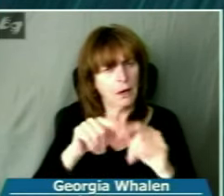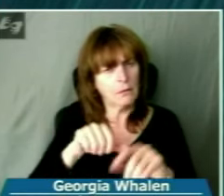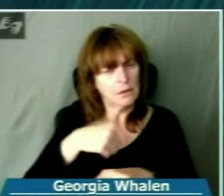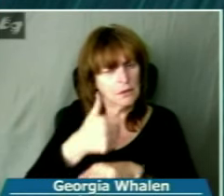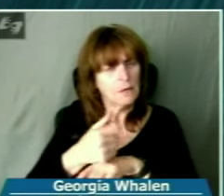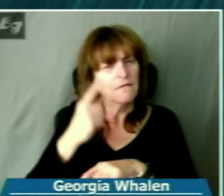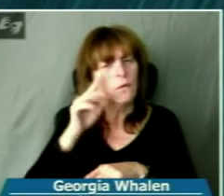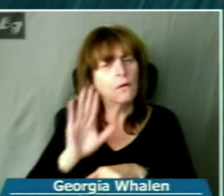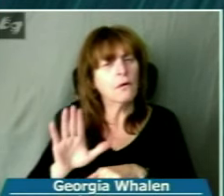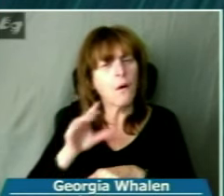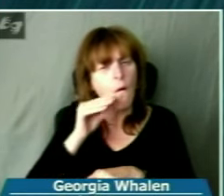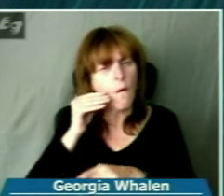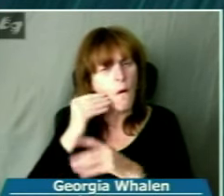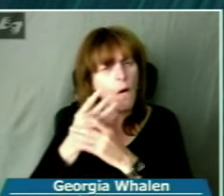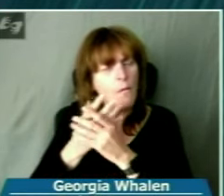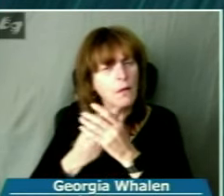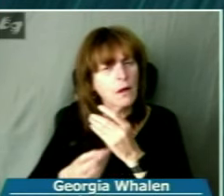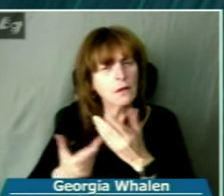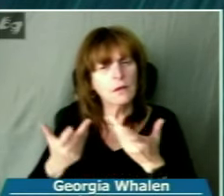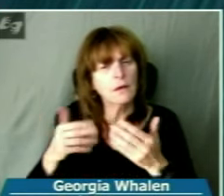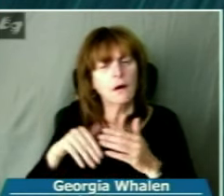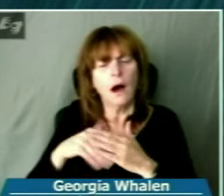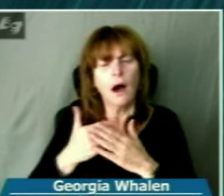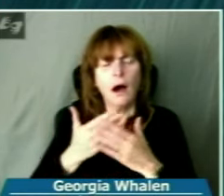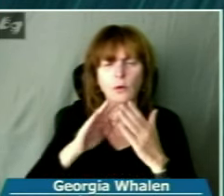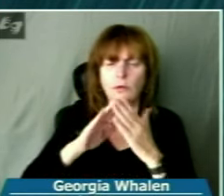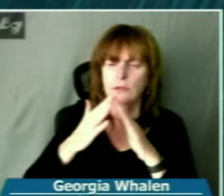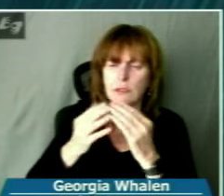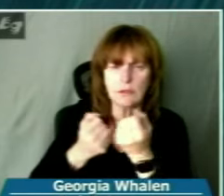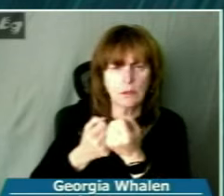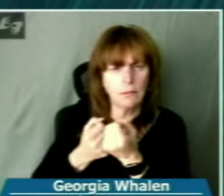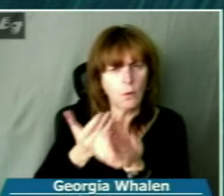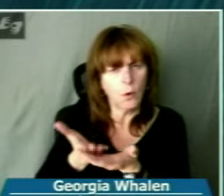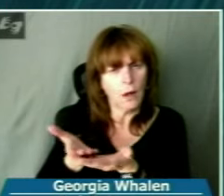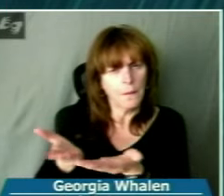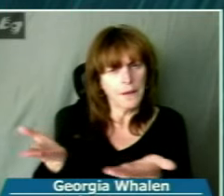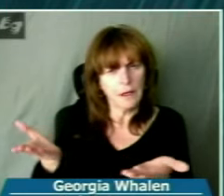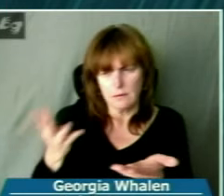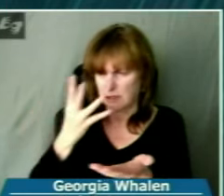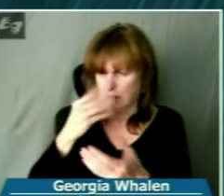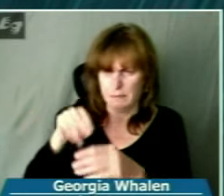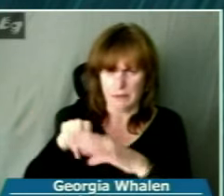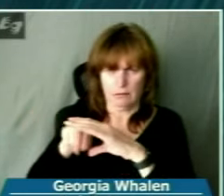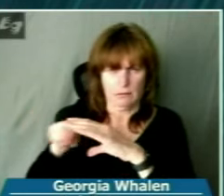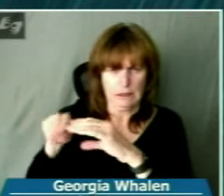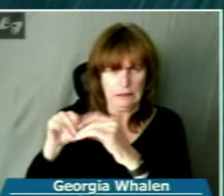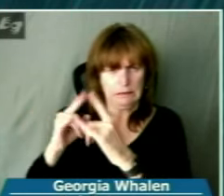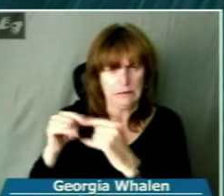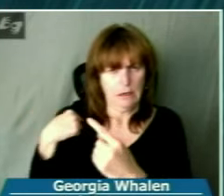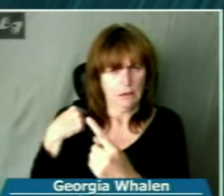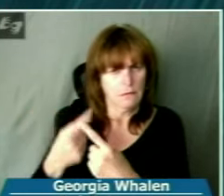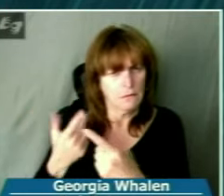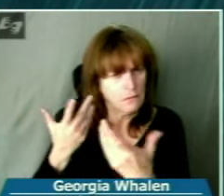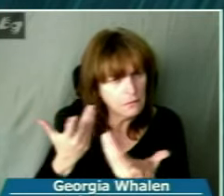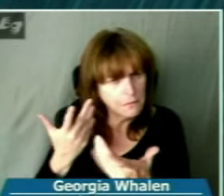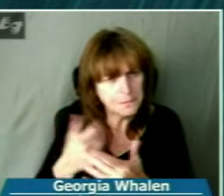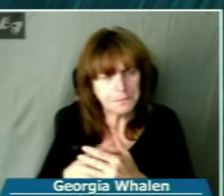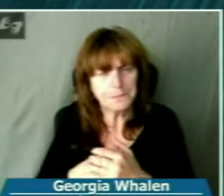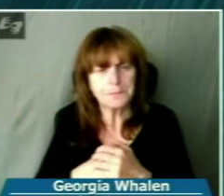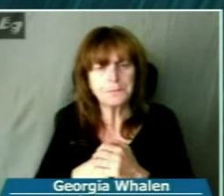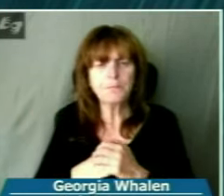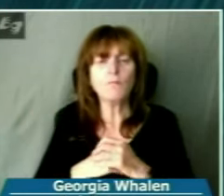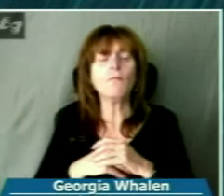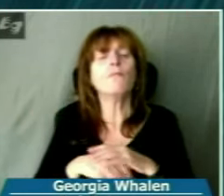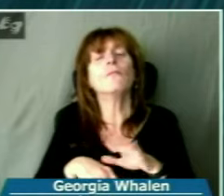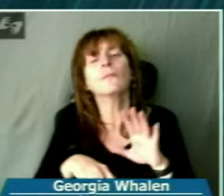What is the city doing to support those individuals who are sleeping rough? Yeah, we've had a number of that of times have come